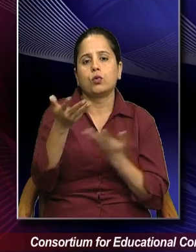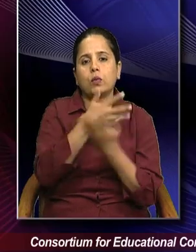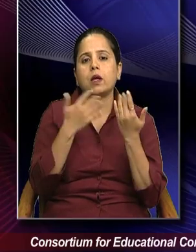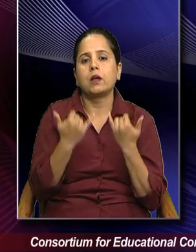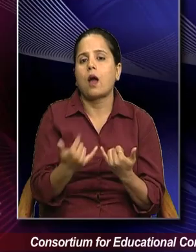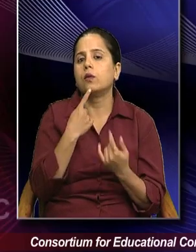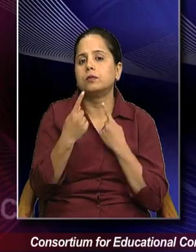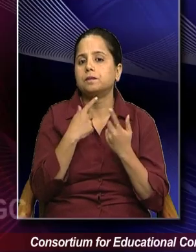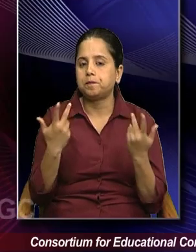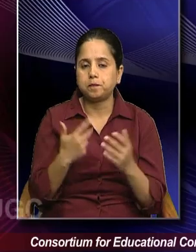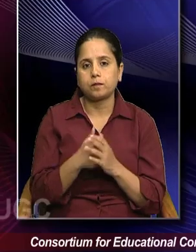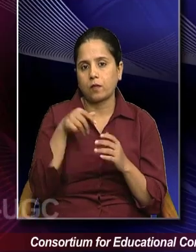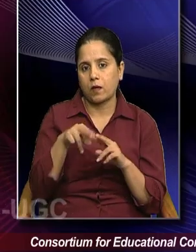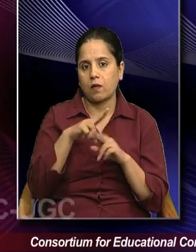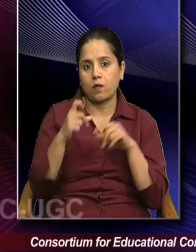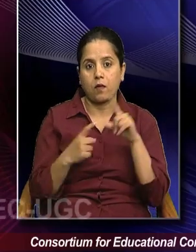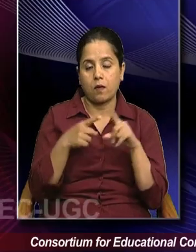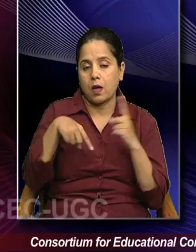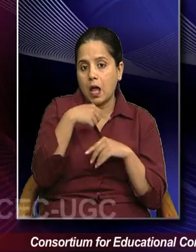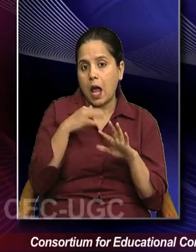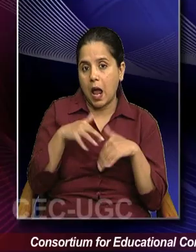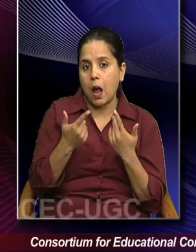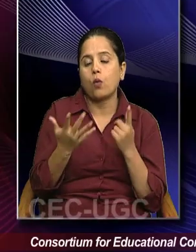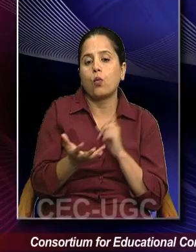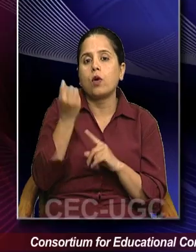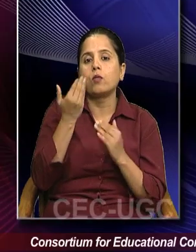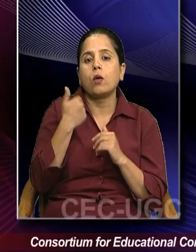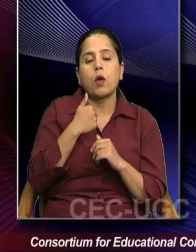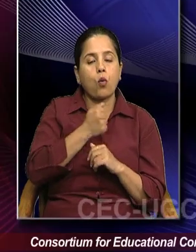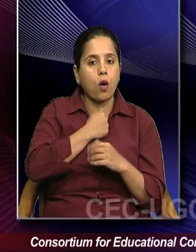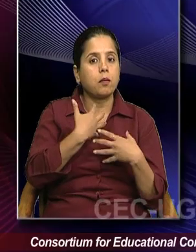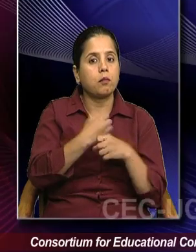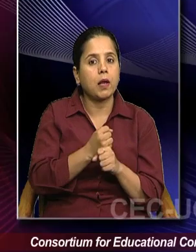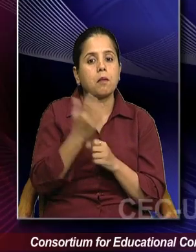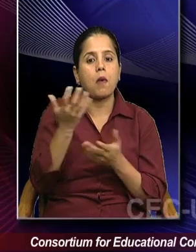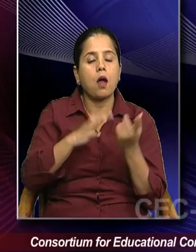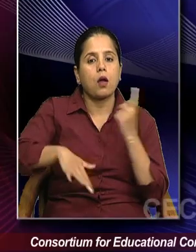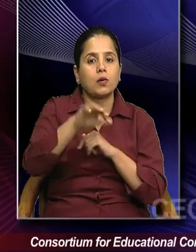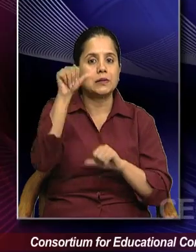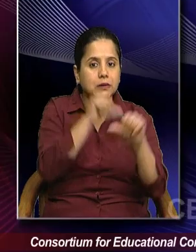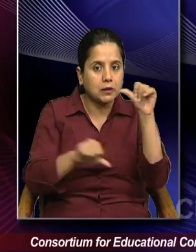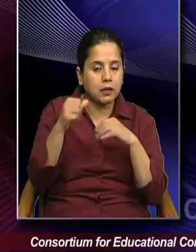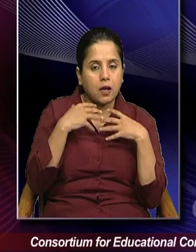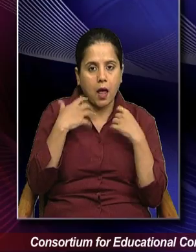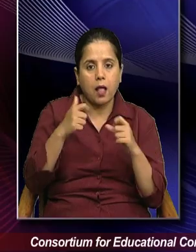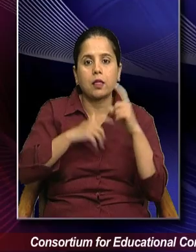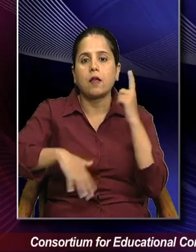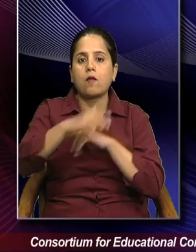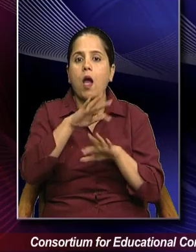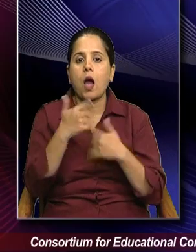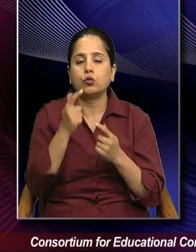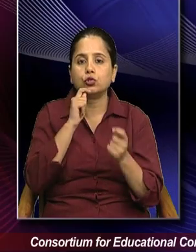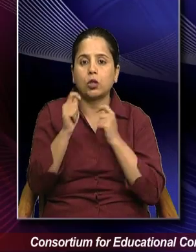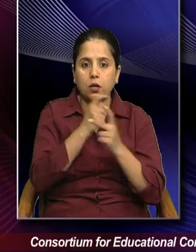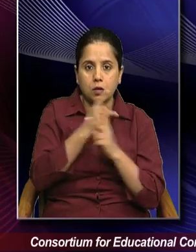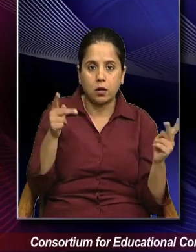now the fact that how we can create our market of science, health, and environment